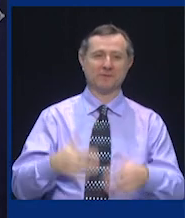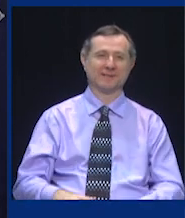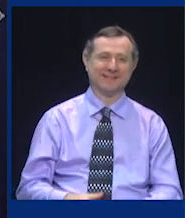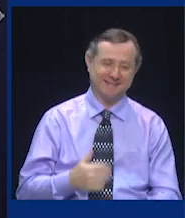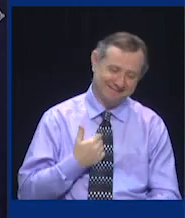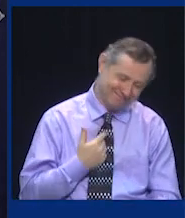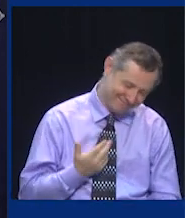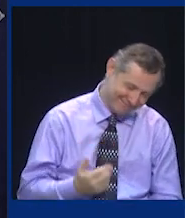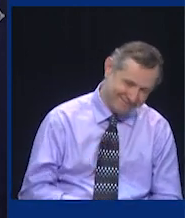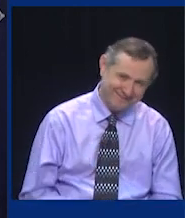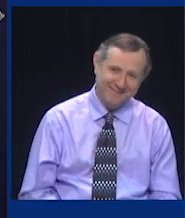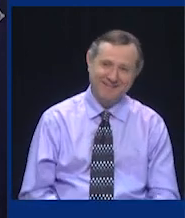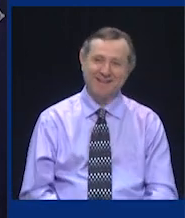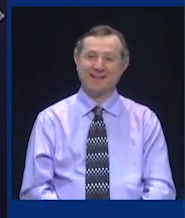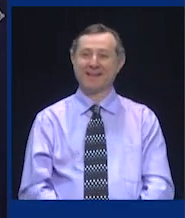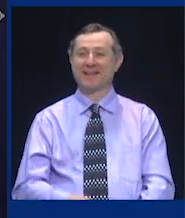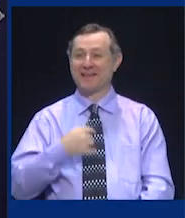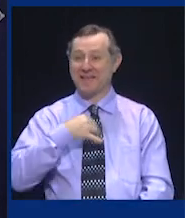already. It wasn't